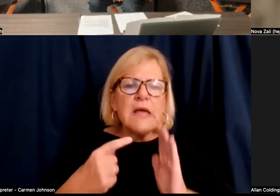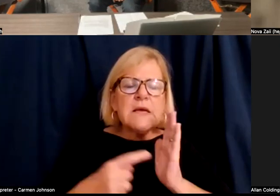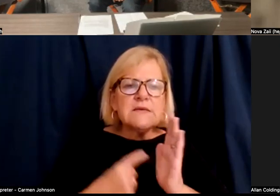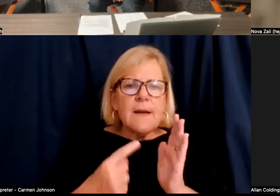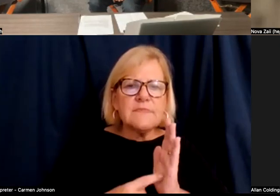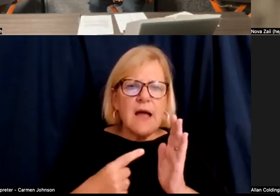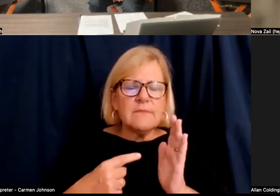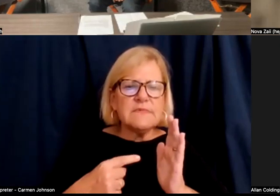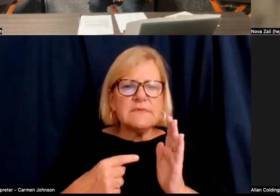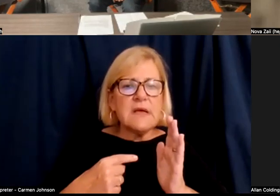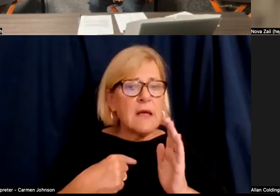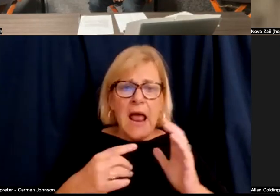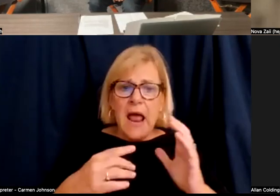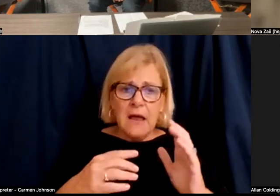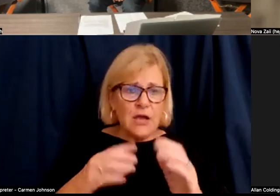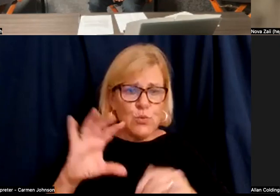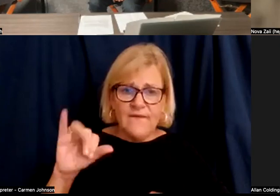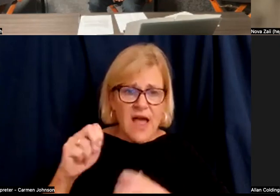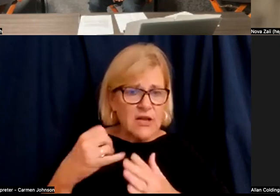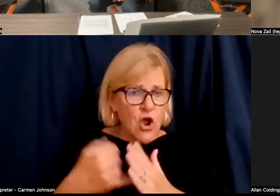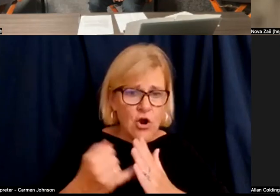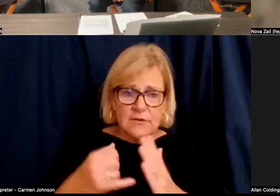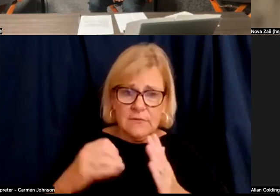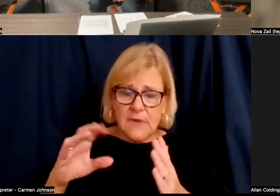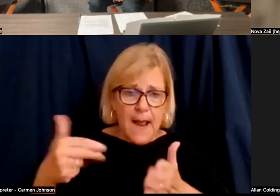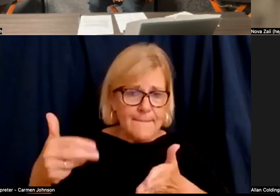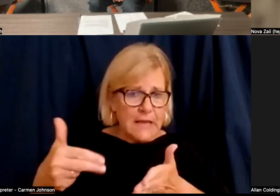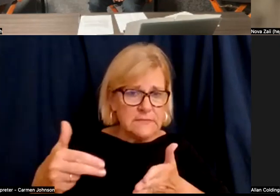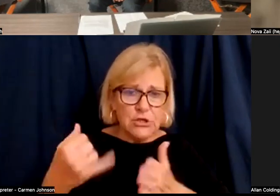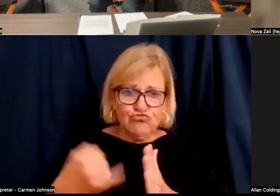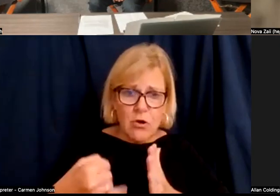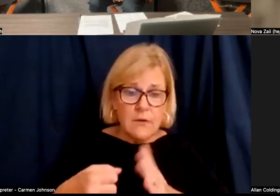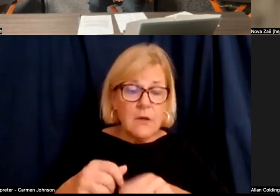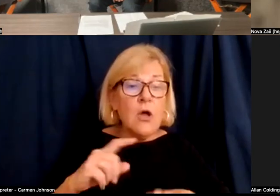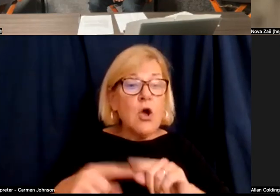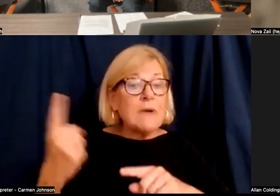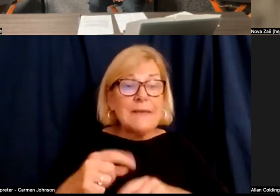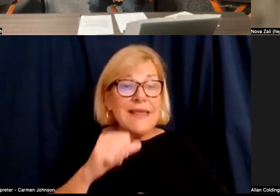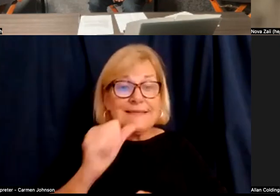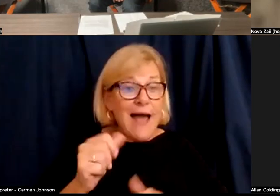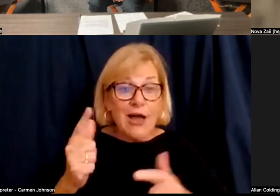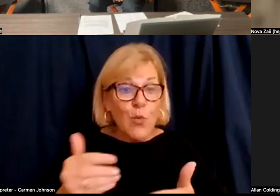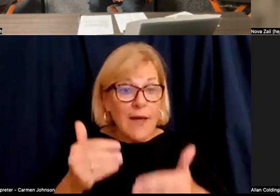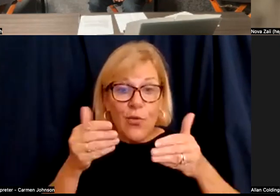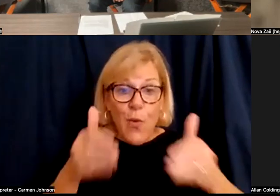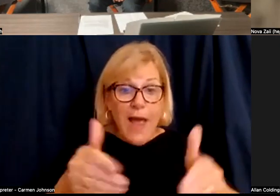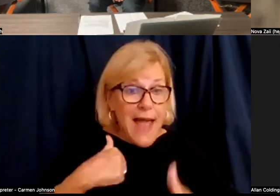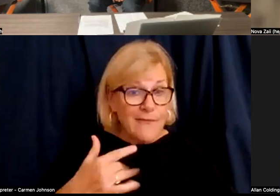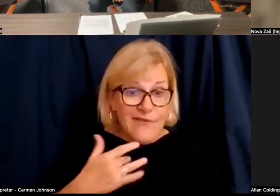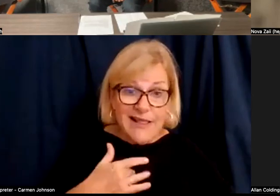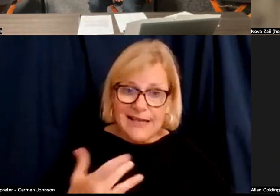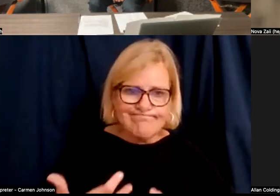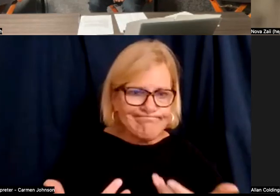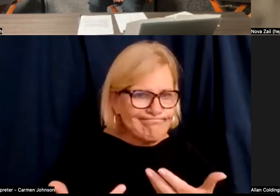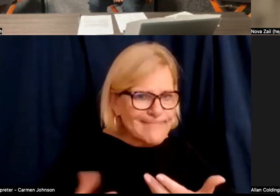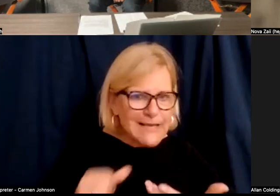sometimes, and I do fine art as well. I draw and paint. Okay, and when something is not going the way I'm feeling, that